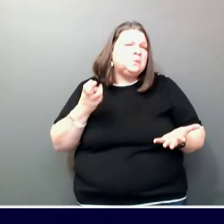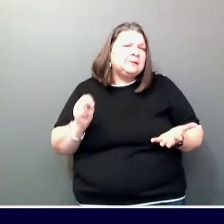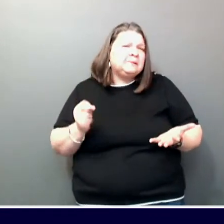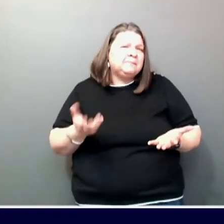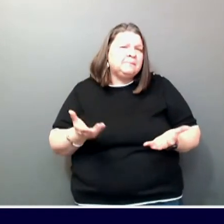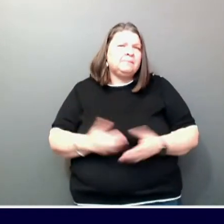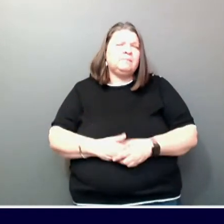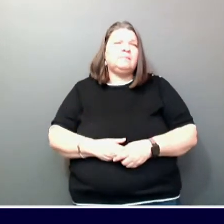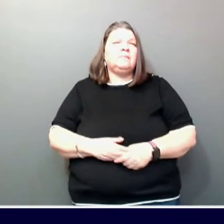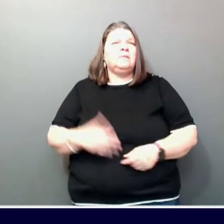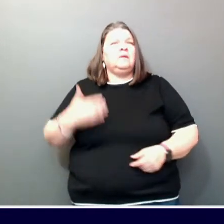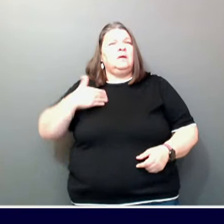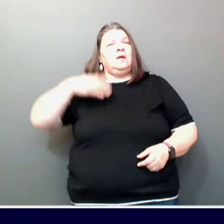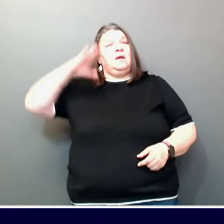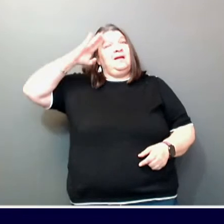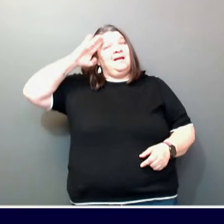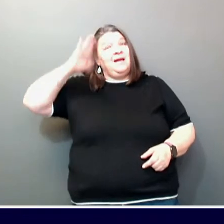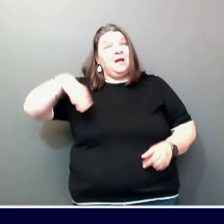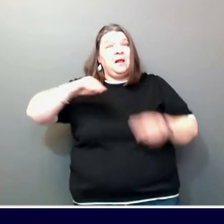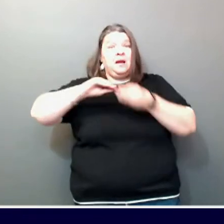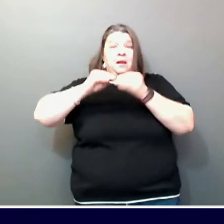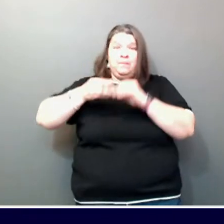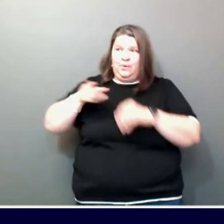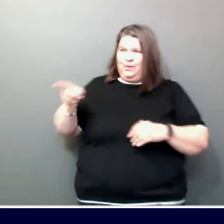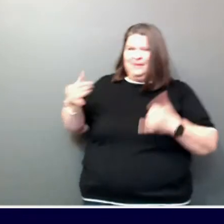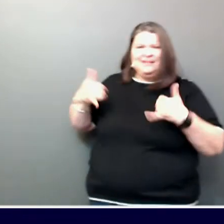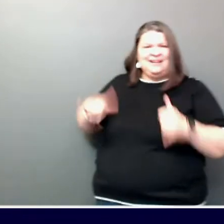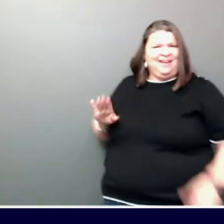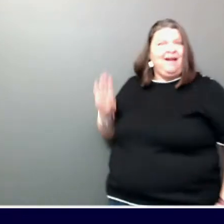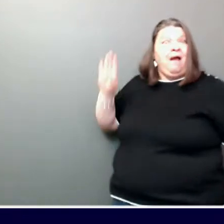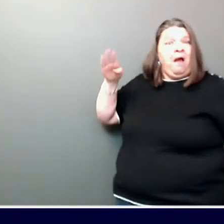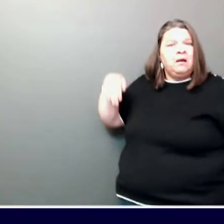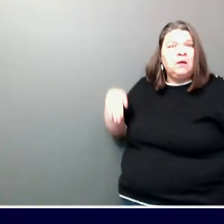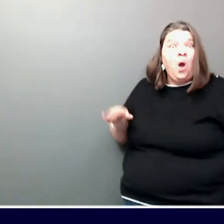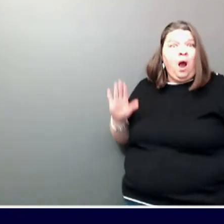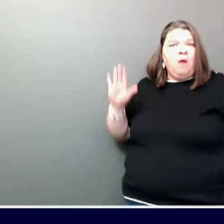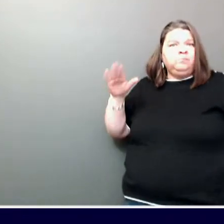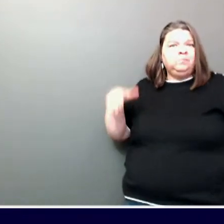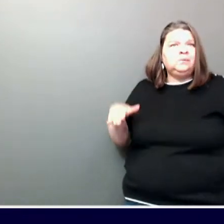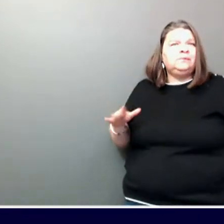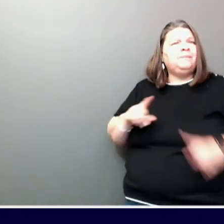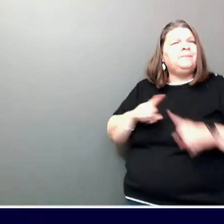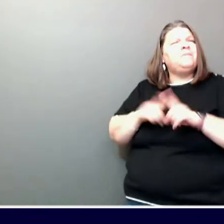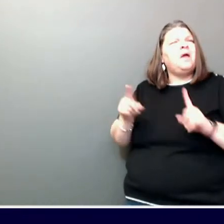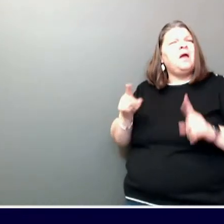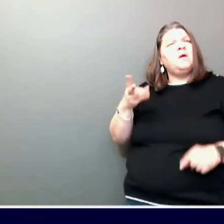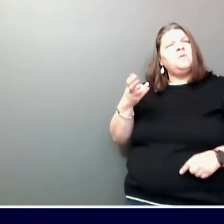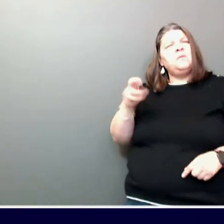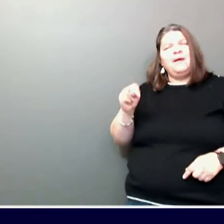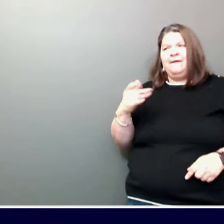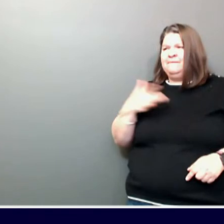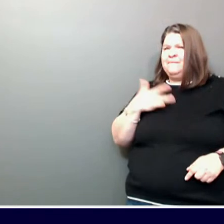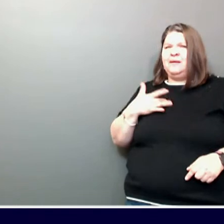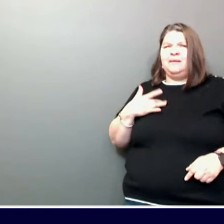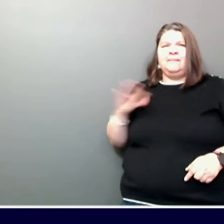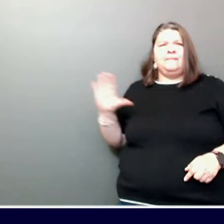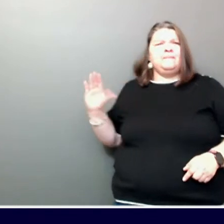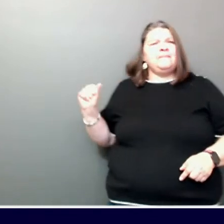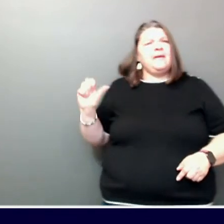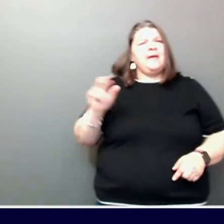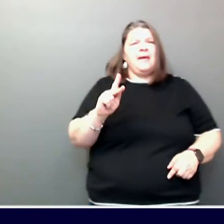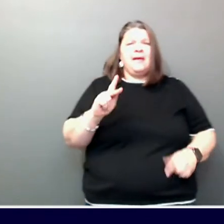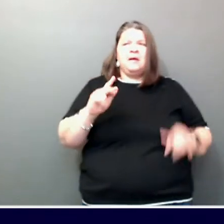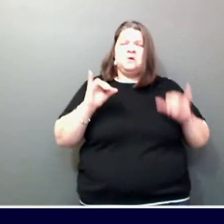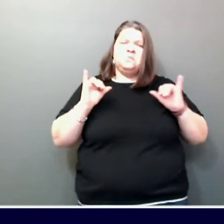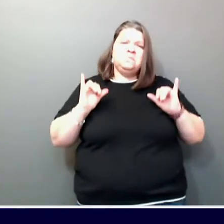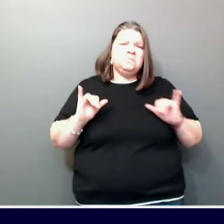is there a time where we can kind of come back together fully and treat, I don't